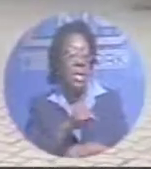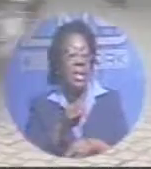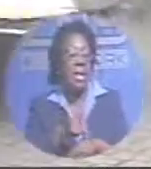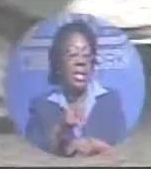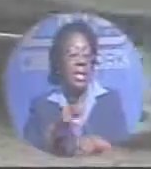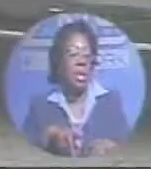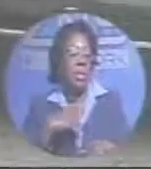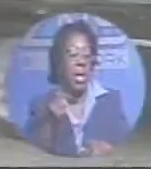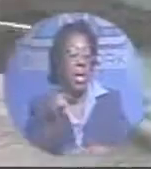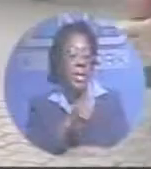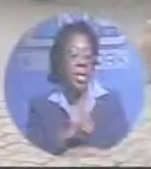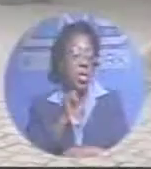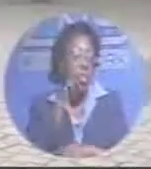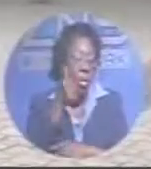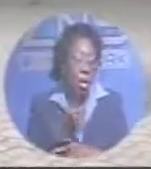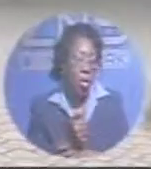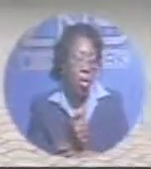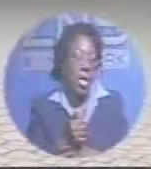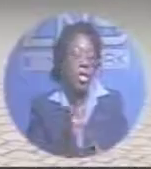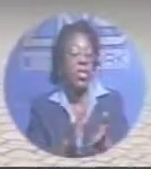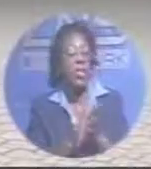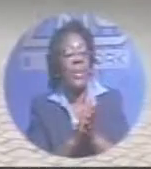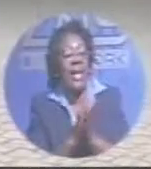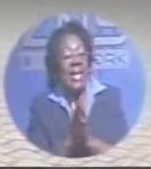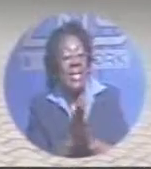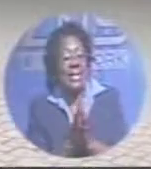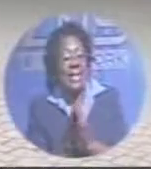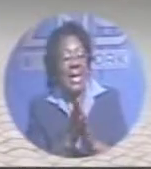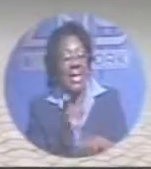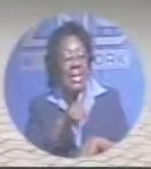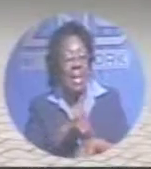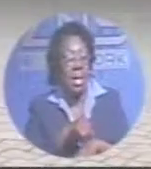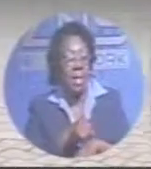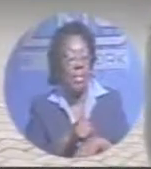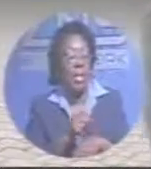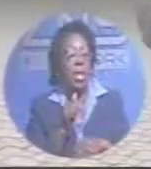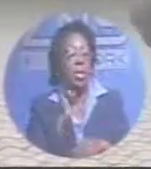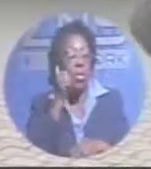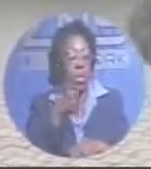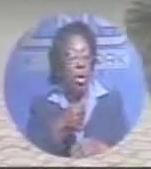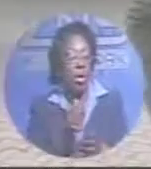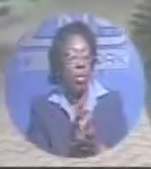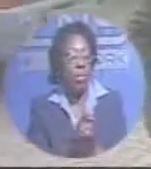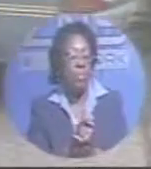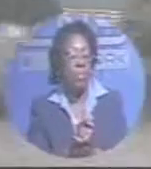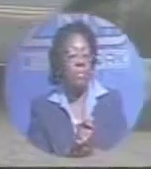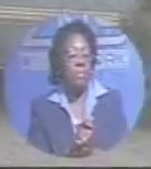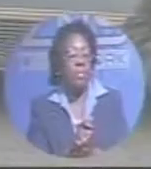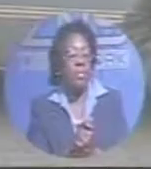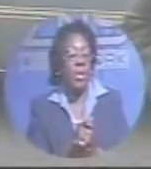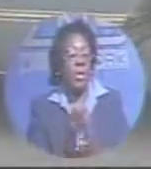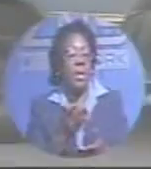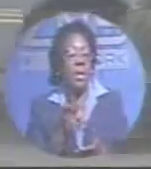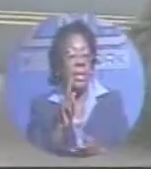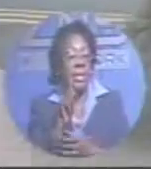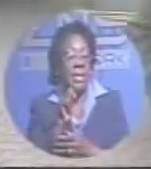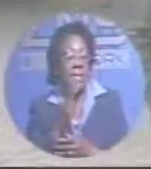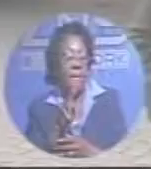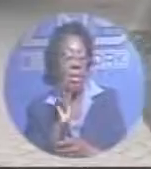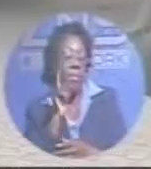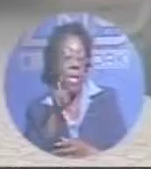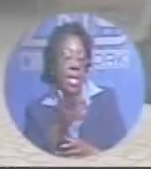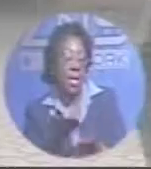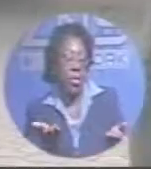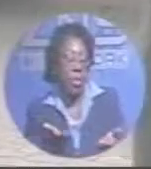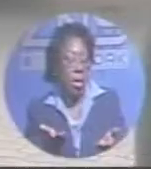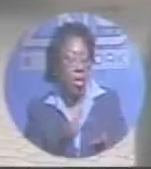tomorrow here in Rawson Square. It sounds like an exciting time. And of course, TV 13, your one and only news leader, ZNS Network, will be here tomorrow to bring you coverage. To